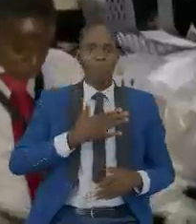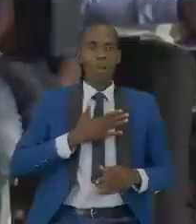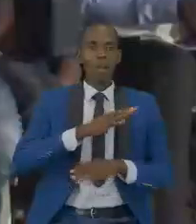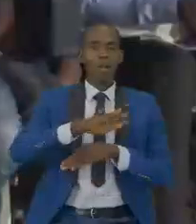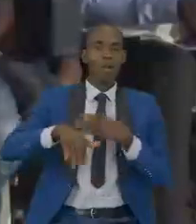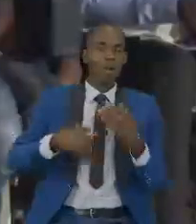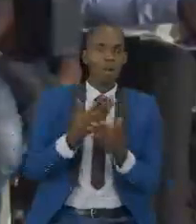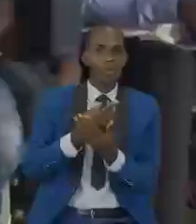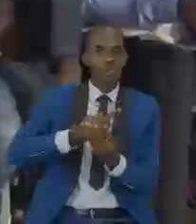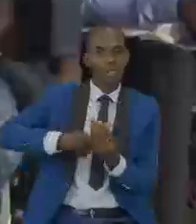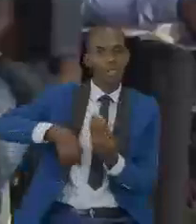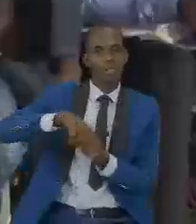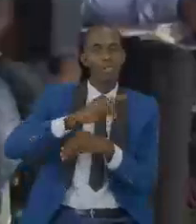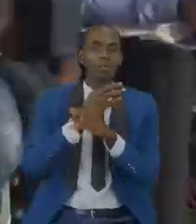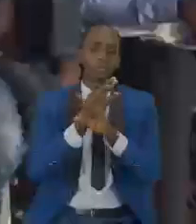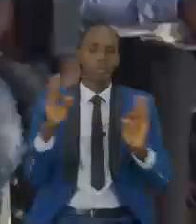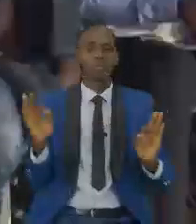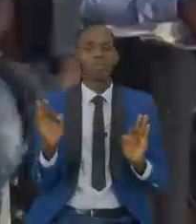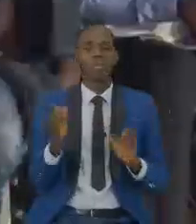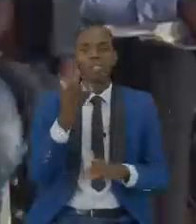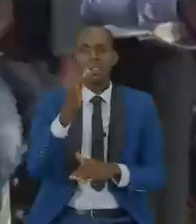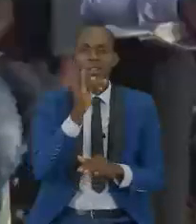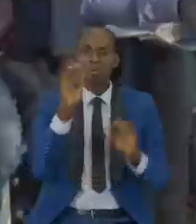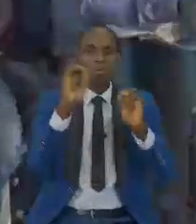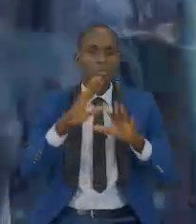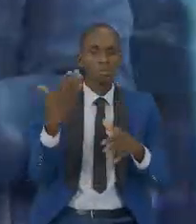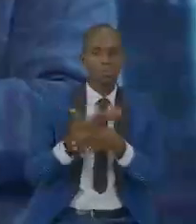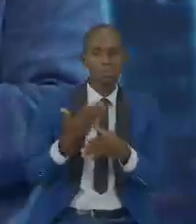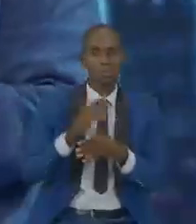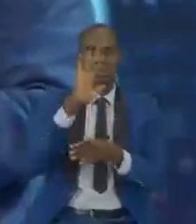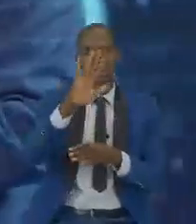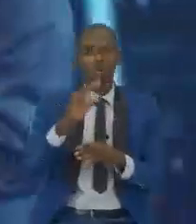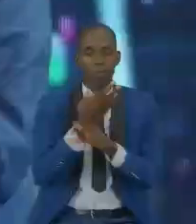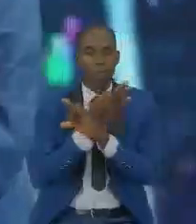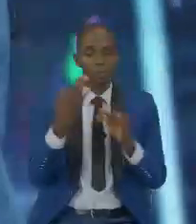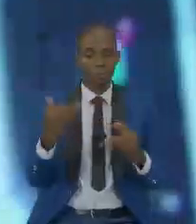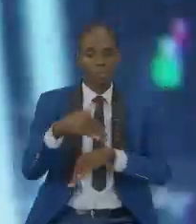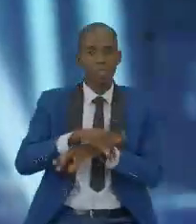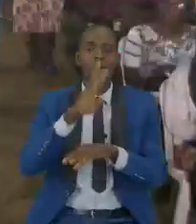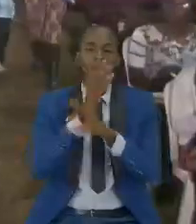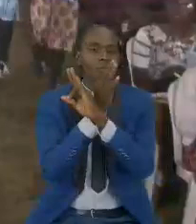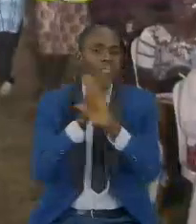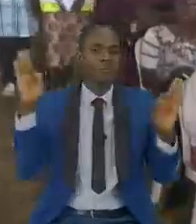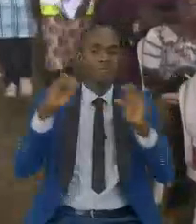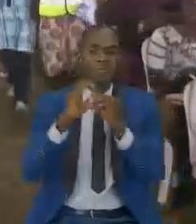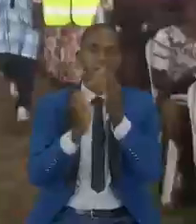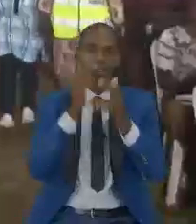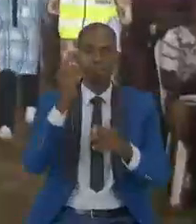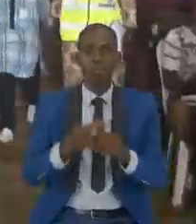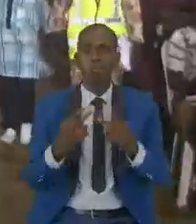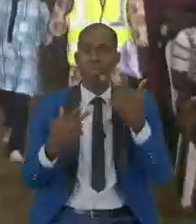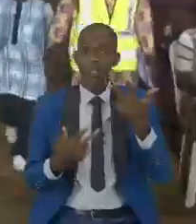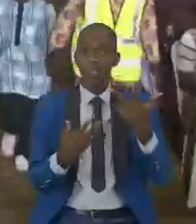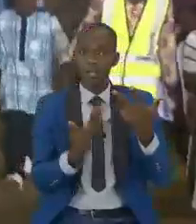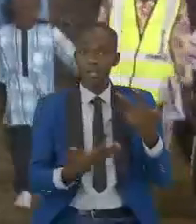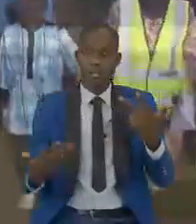freedom. There's nothing disturbing your freedom tonight. You're free in Jesus' name. Three things we're